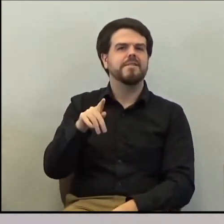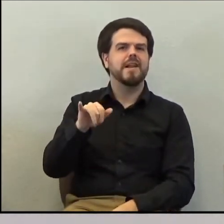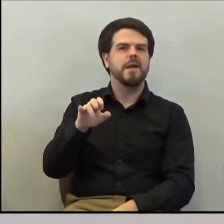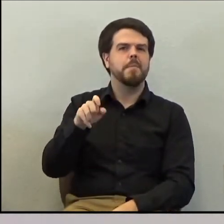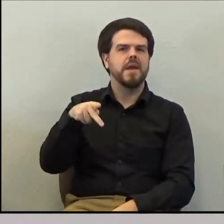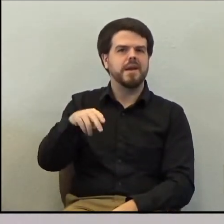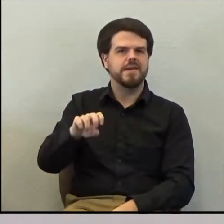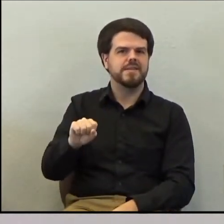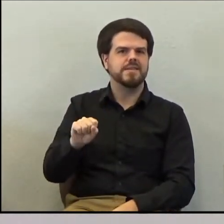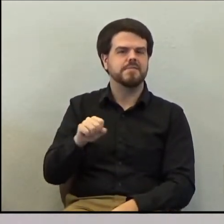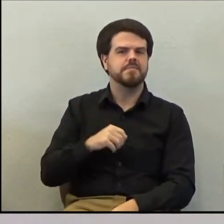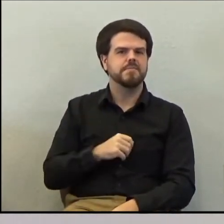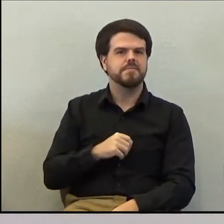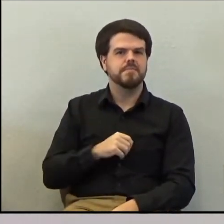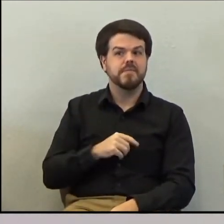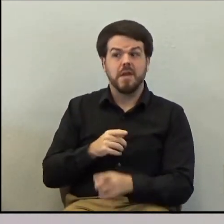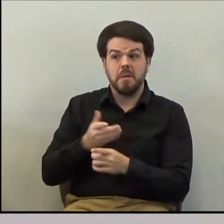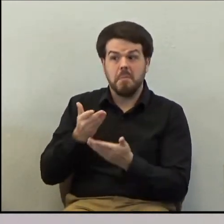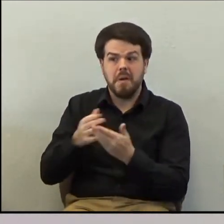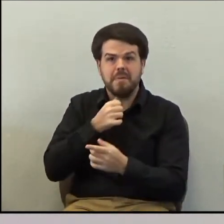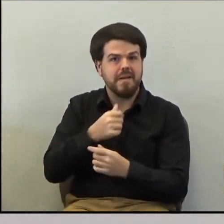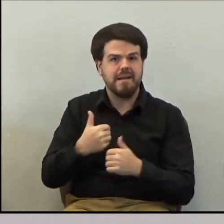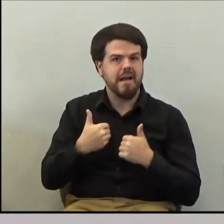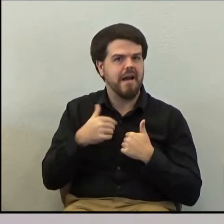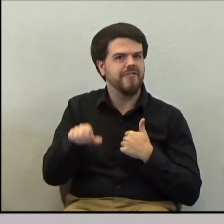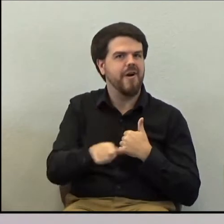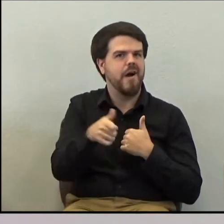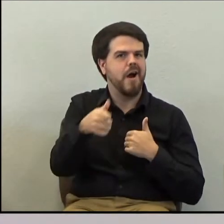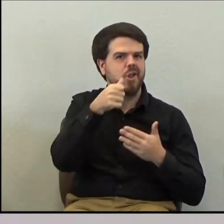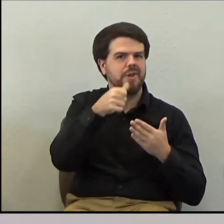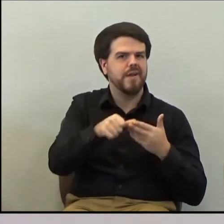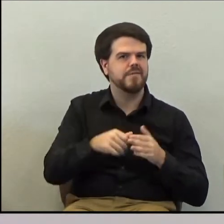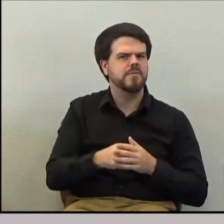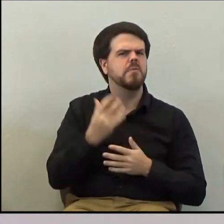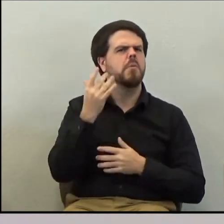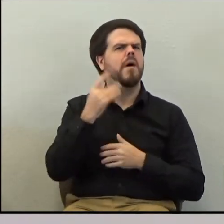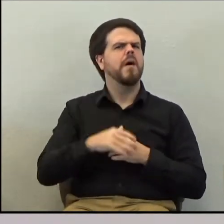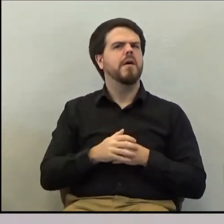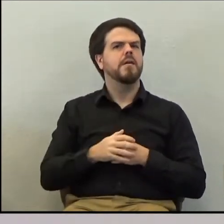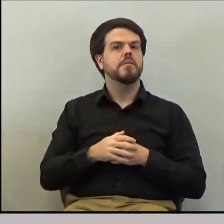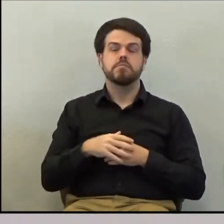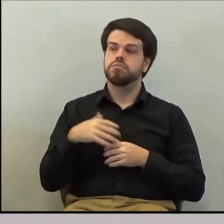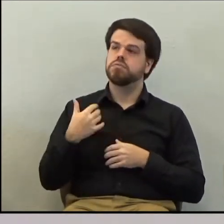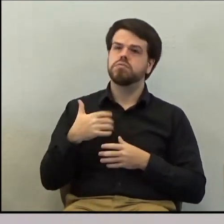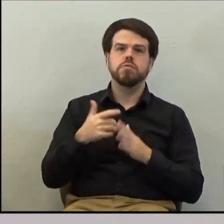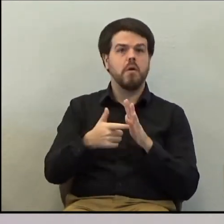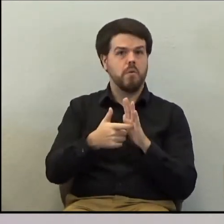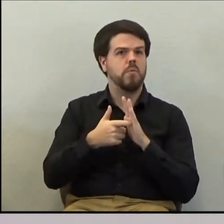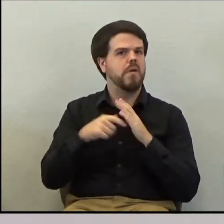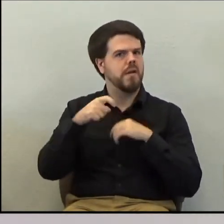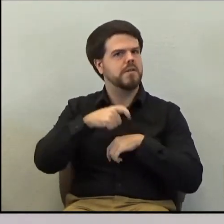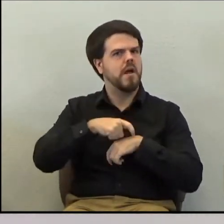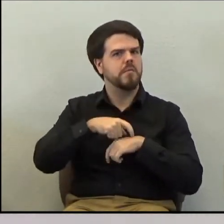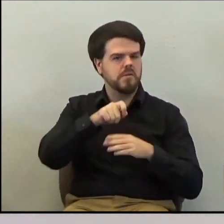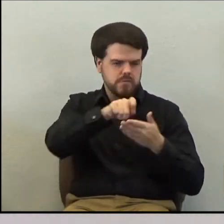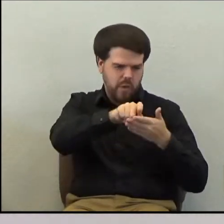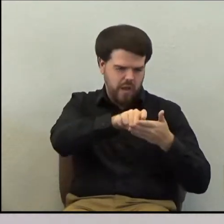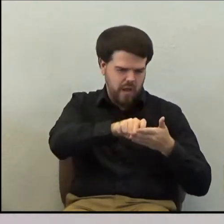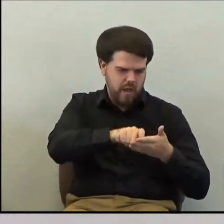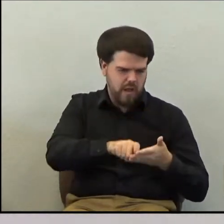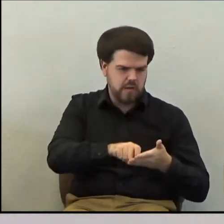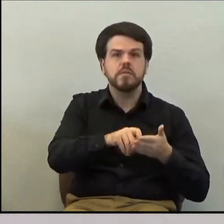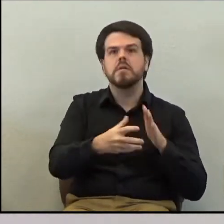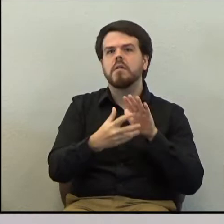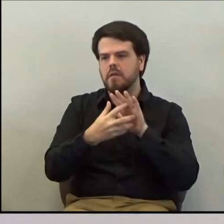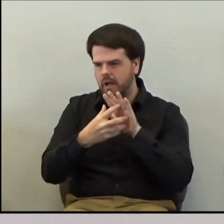They probably didn't have the letter to the Thessalonians because it took a long time to copy. And then